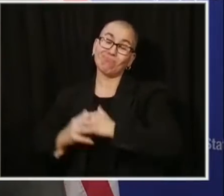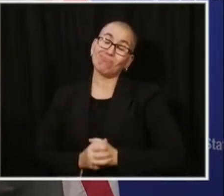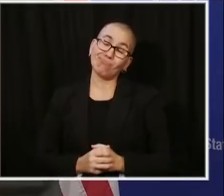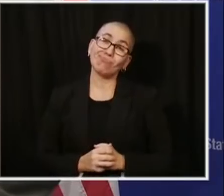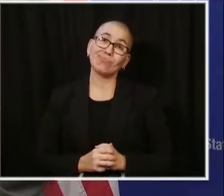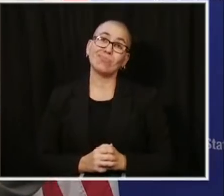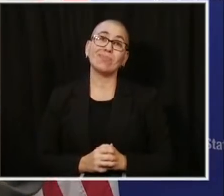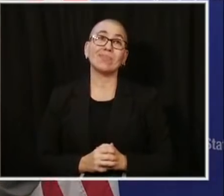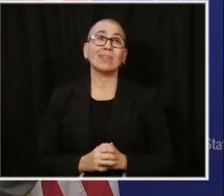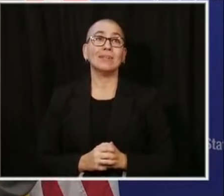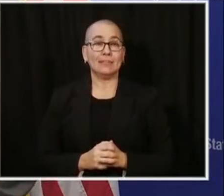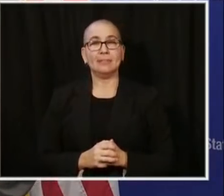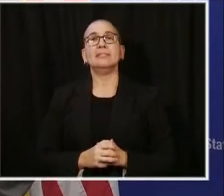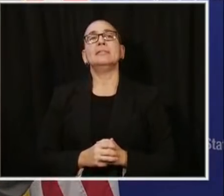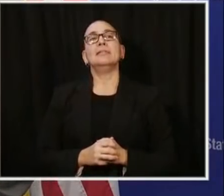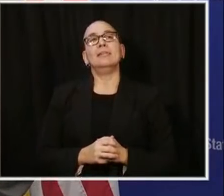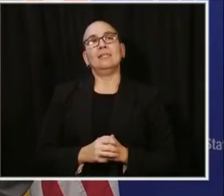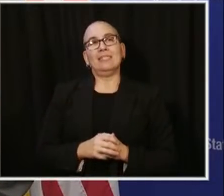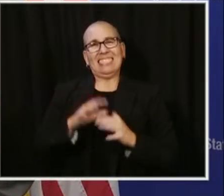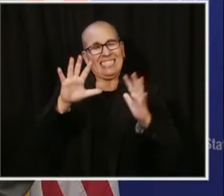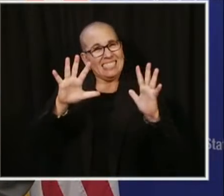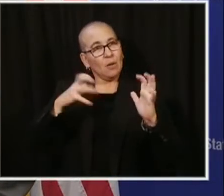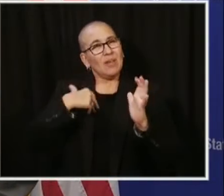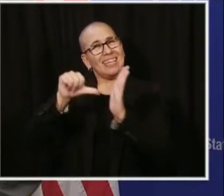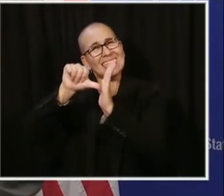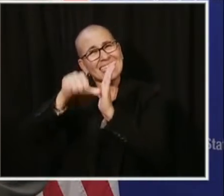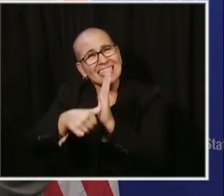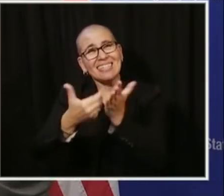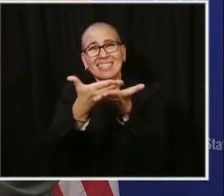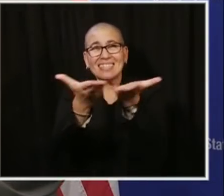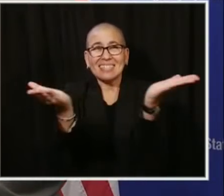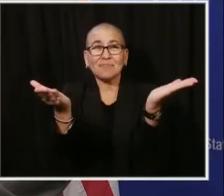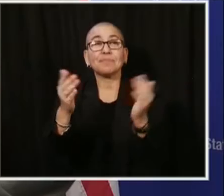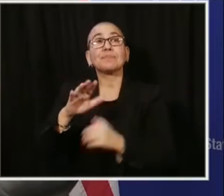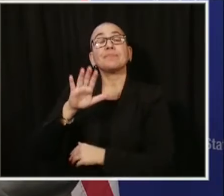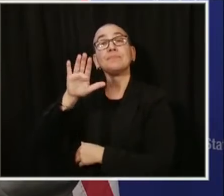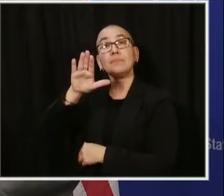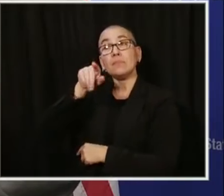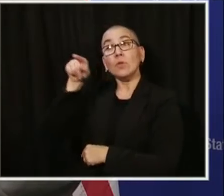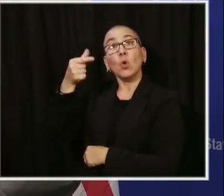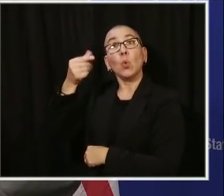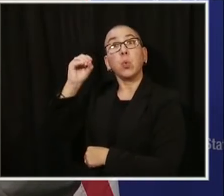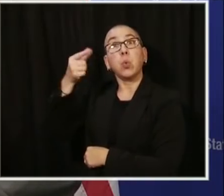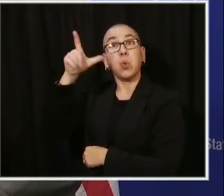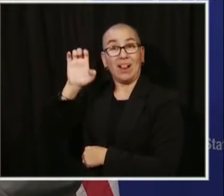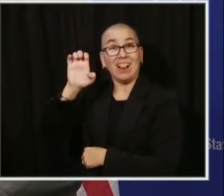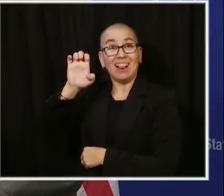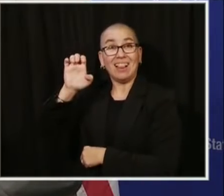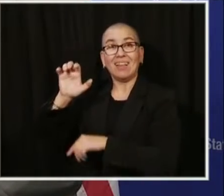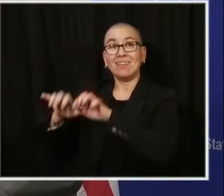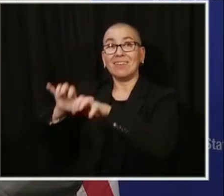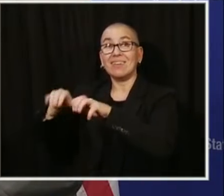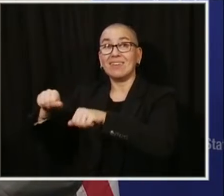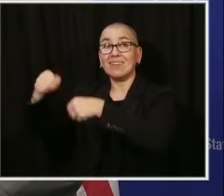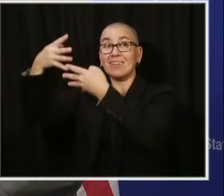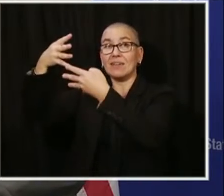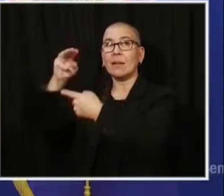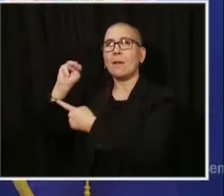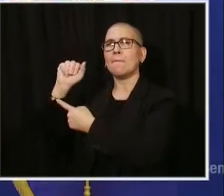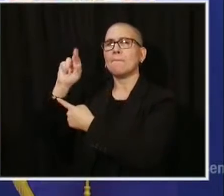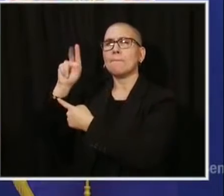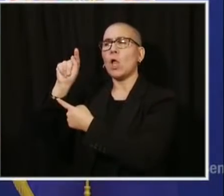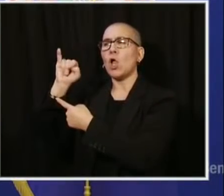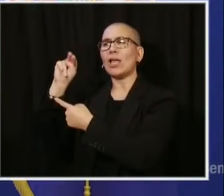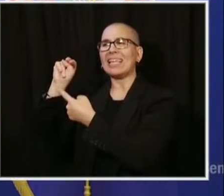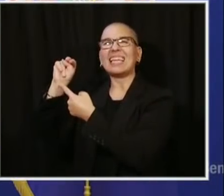Again, I want to highlight some of you, if you go Google it, I think it's our students in Martin County, a group of students put together a